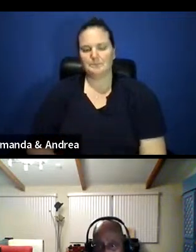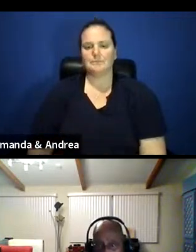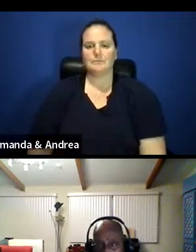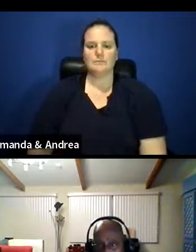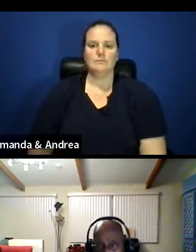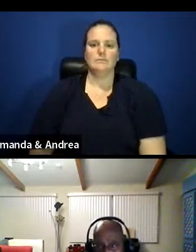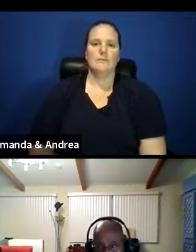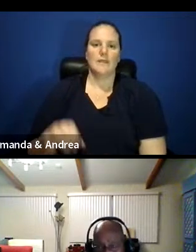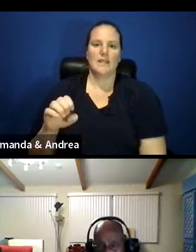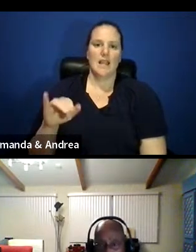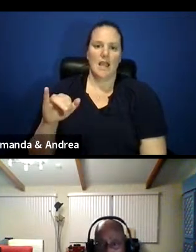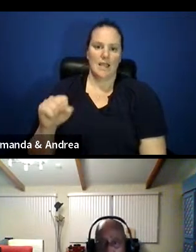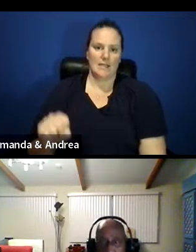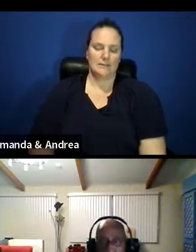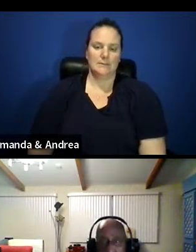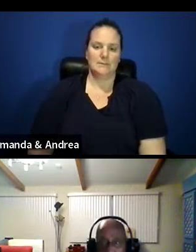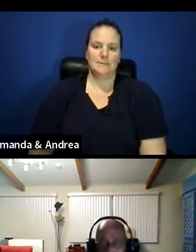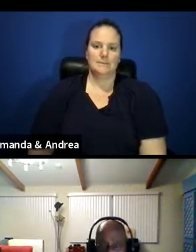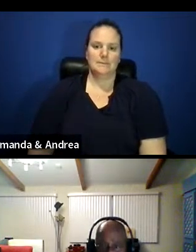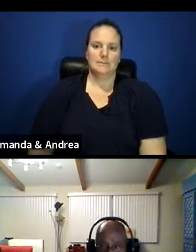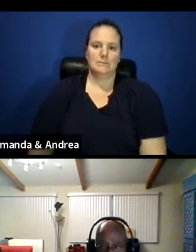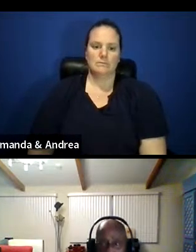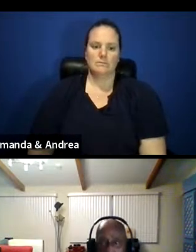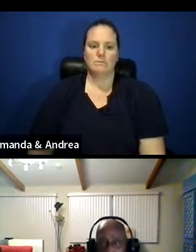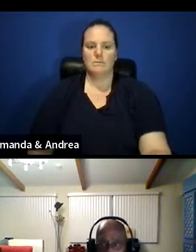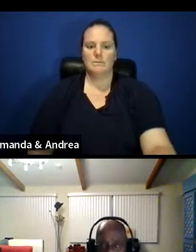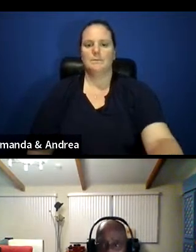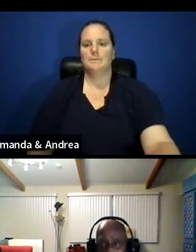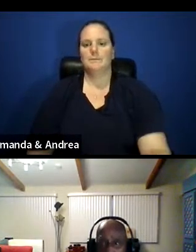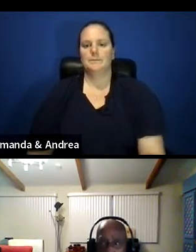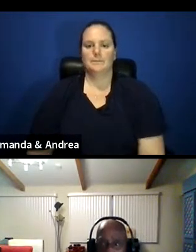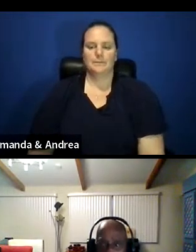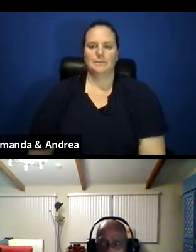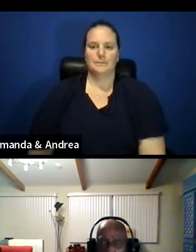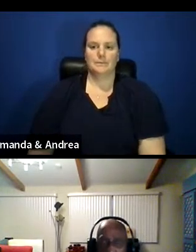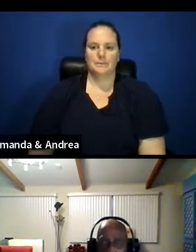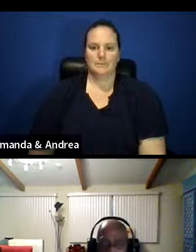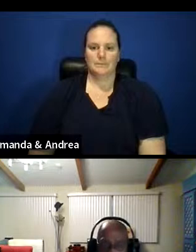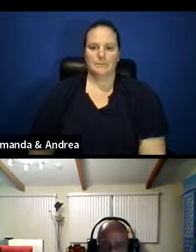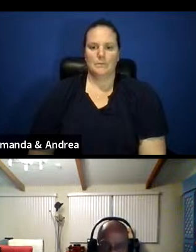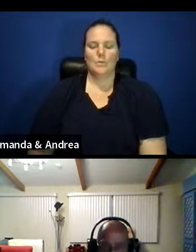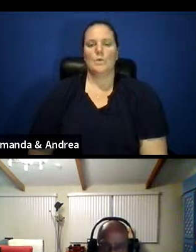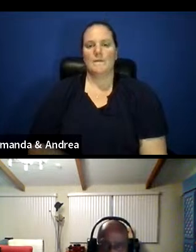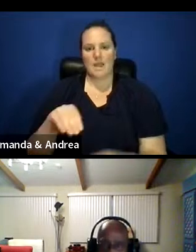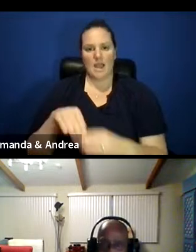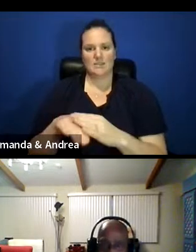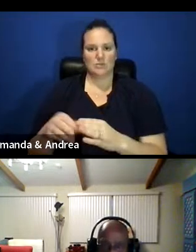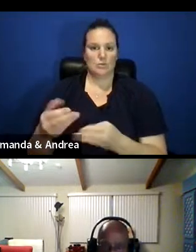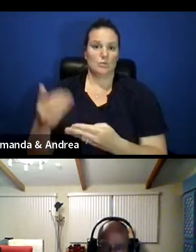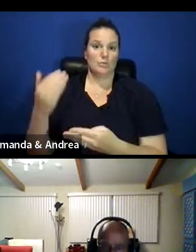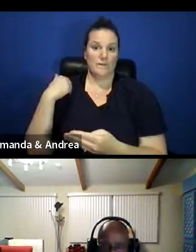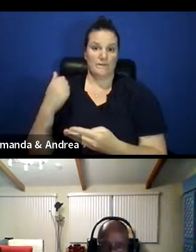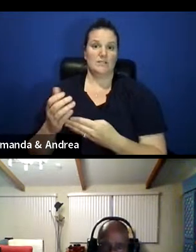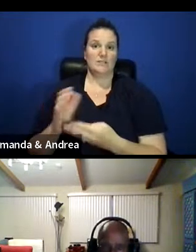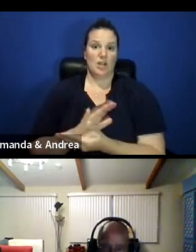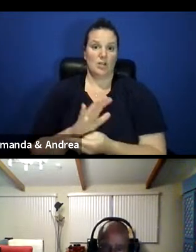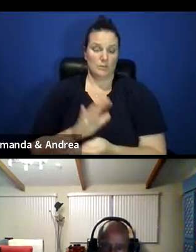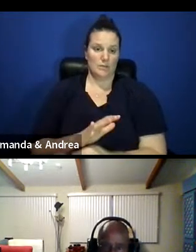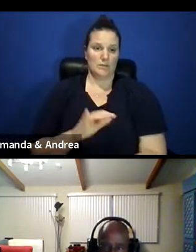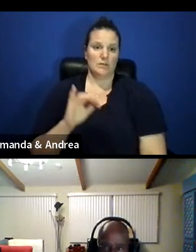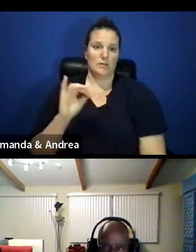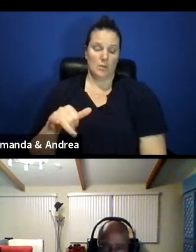supplemental EIS. We'll also have access to the previous document that